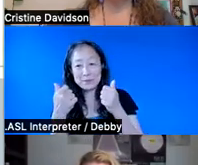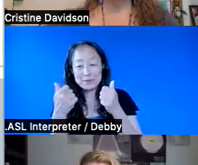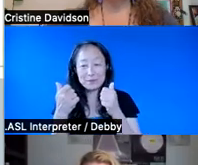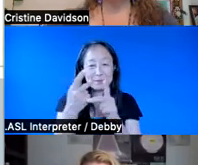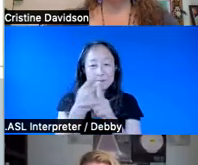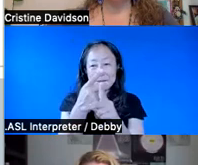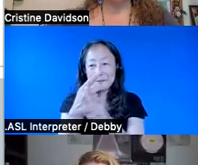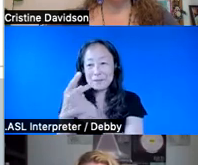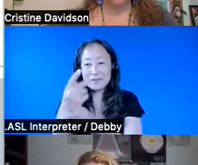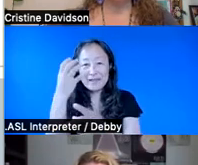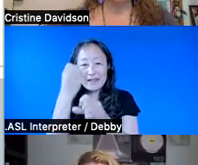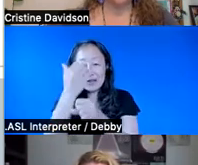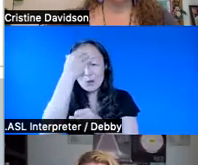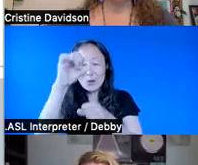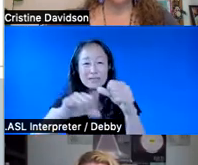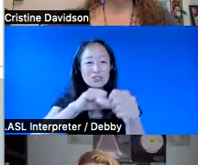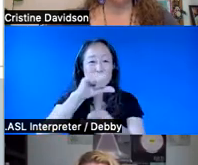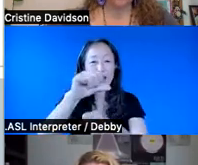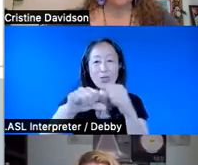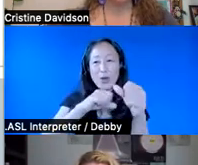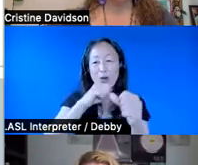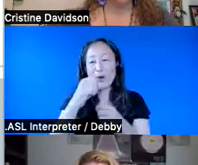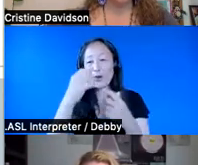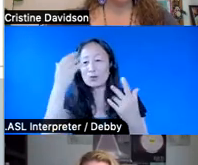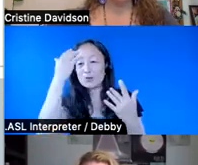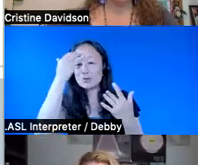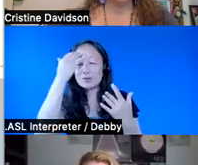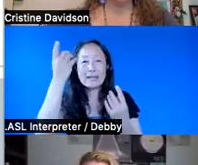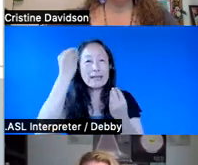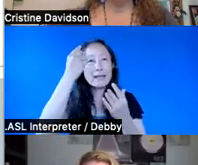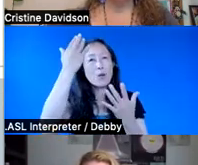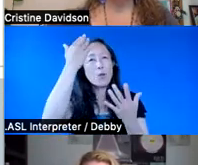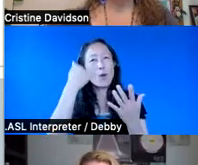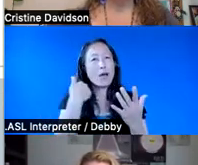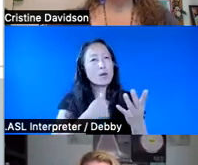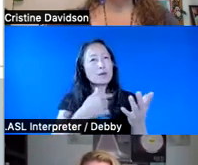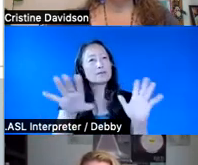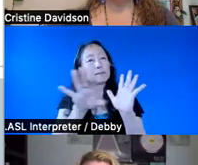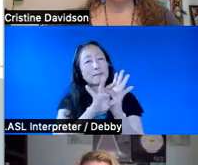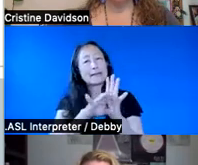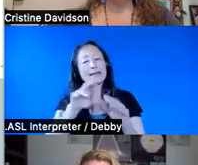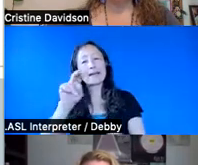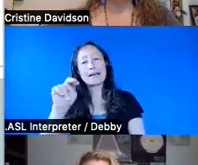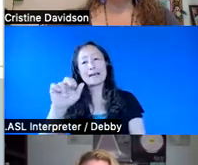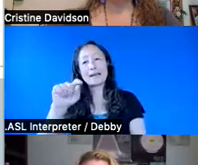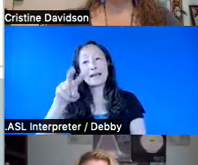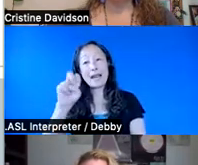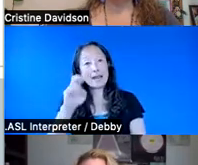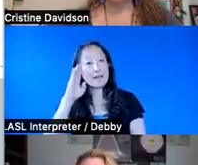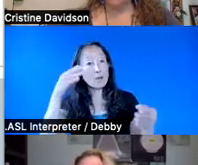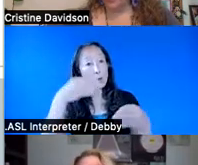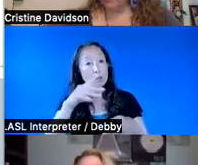piece, you know, thinking about why we're taking a native focused 40-hour training. We're going to examine our